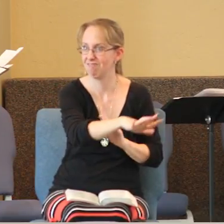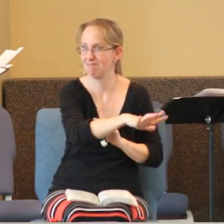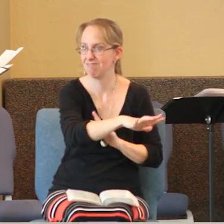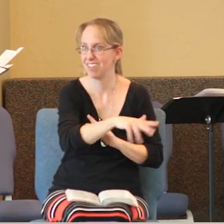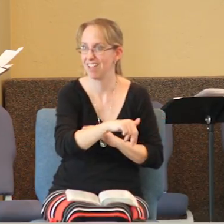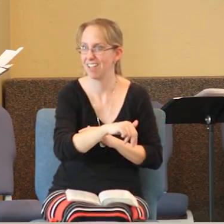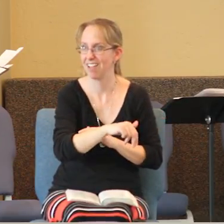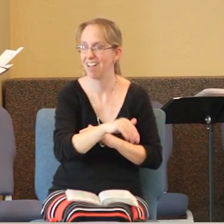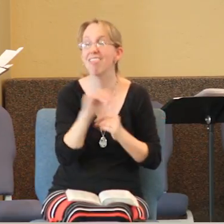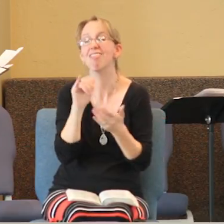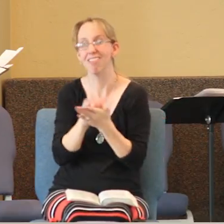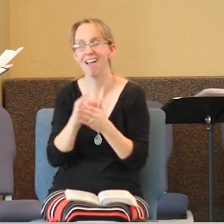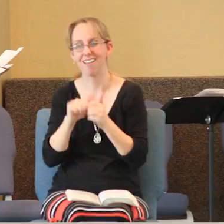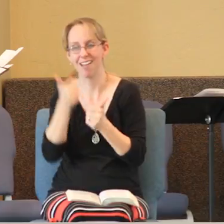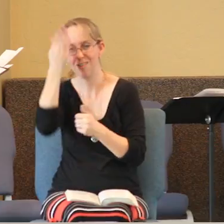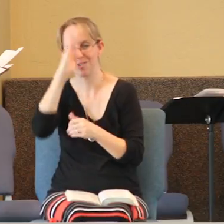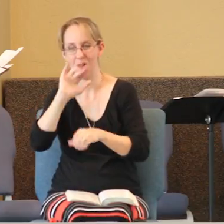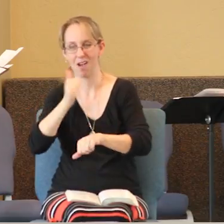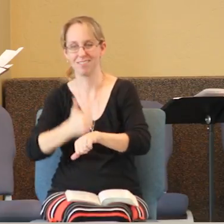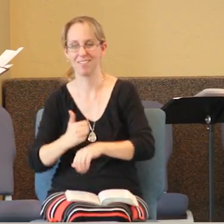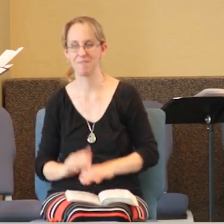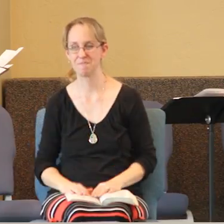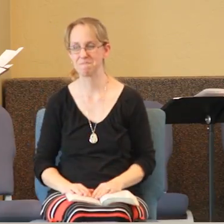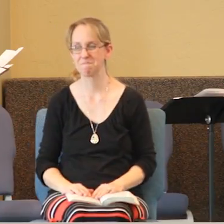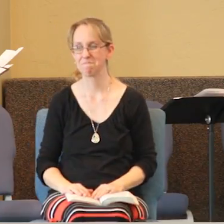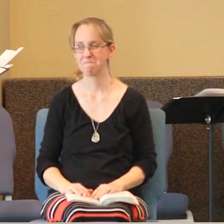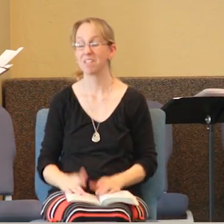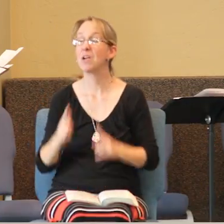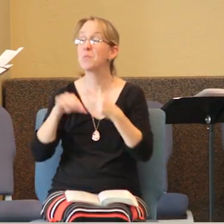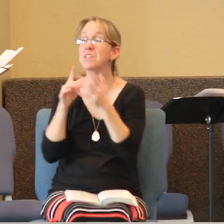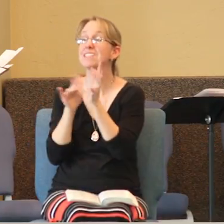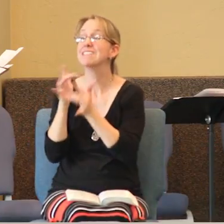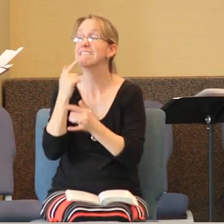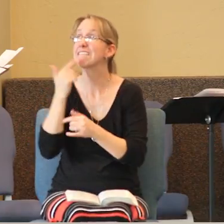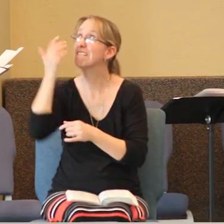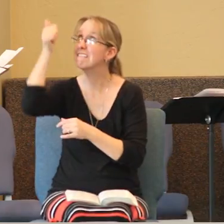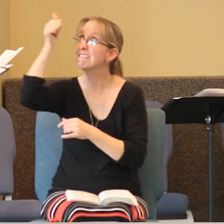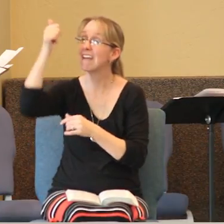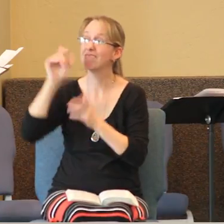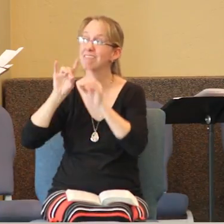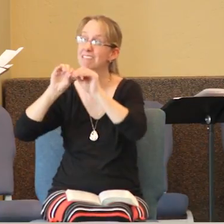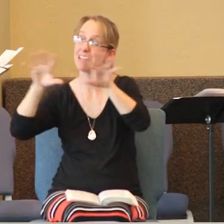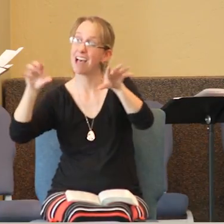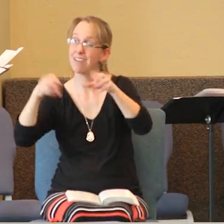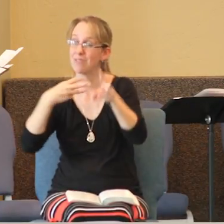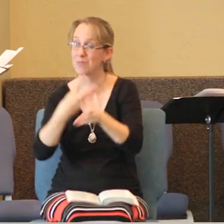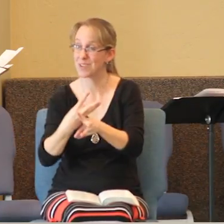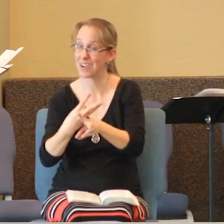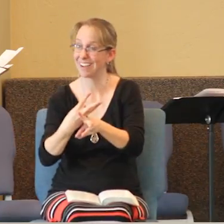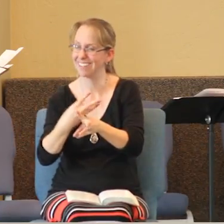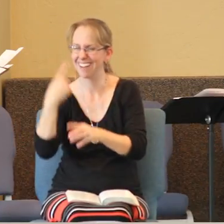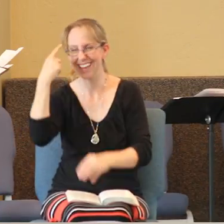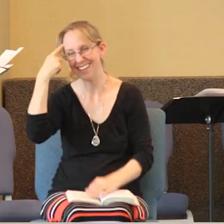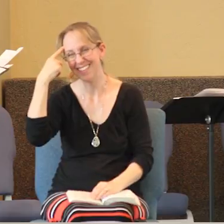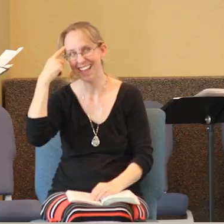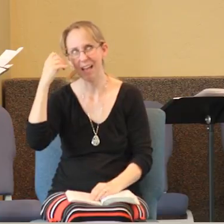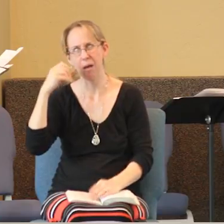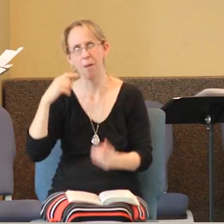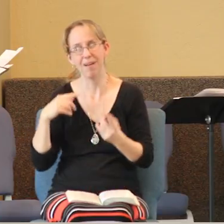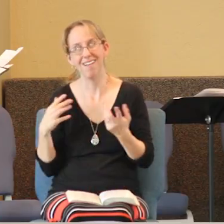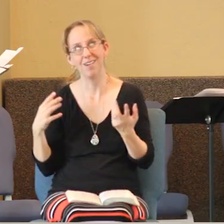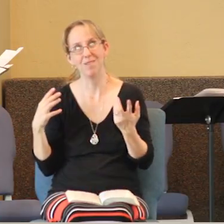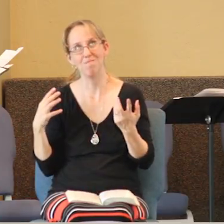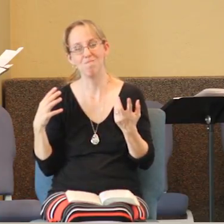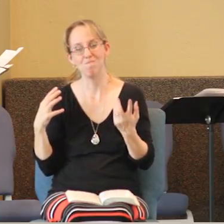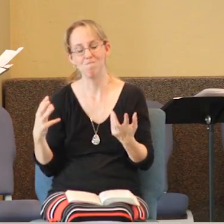life. That's how God designed it. When Jesus said he was the light of the world, can you